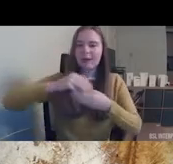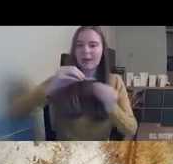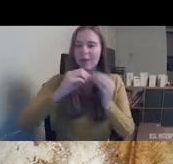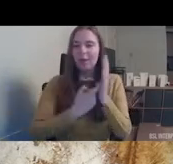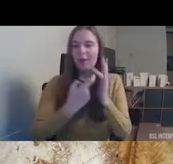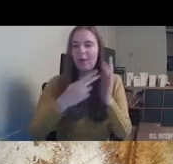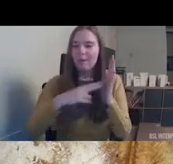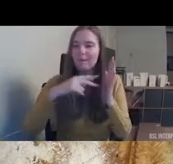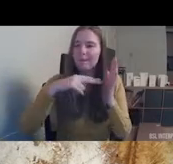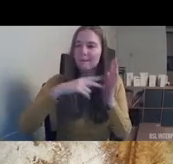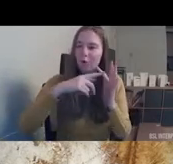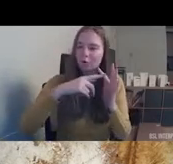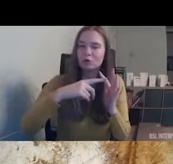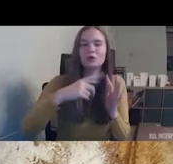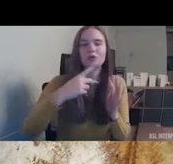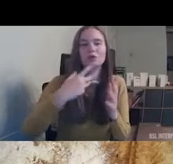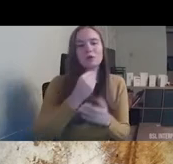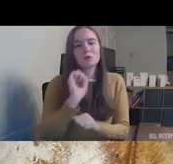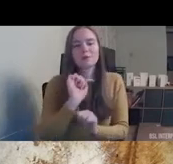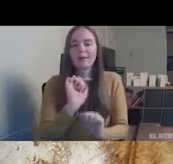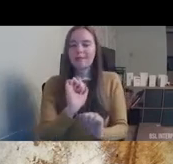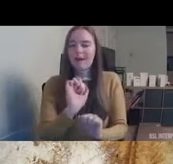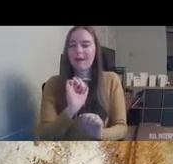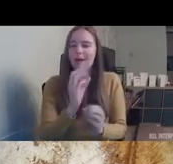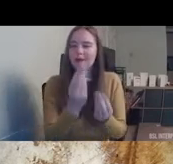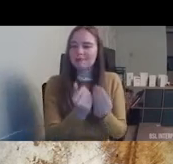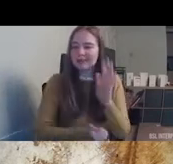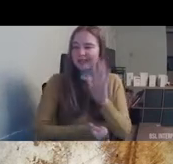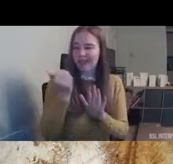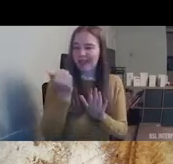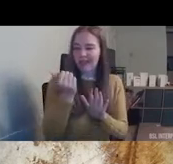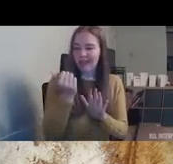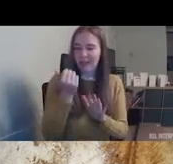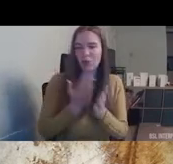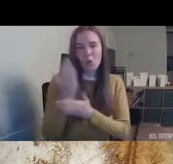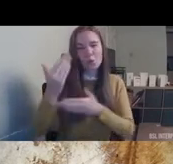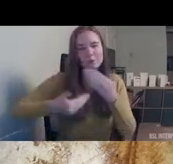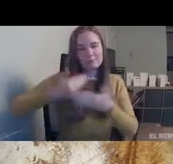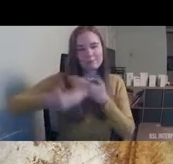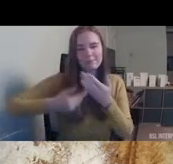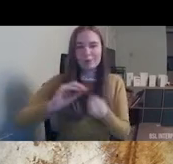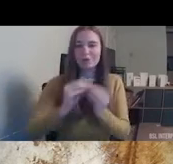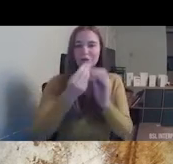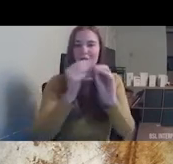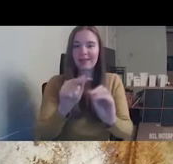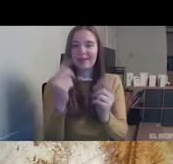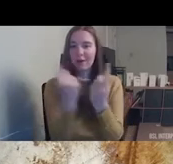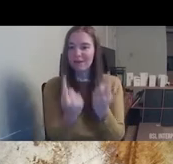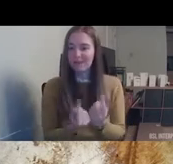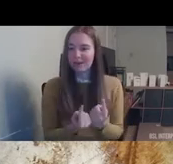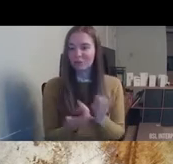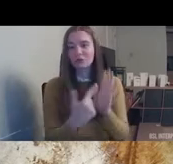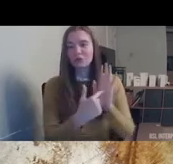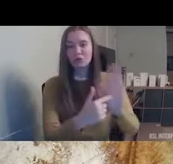and being able to use that, that skill set over time to then create these artifacts to present that history.